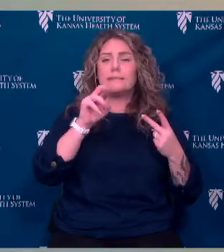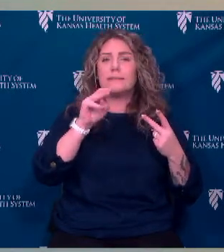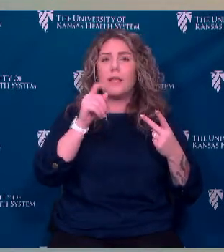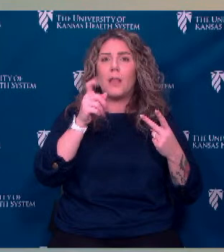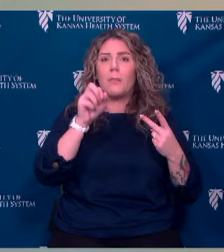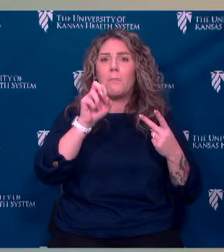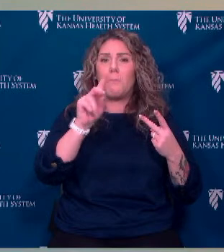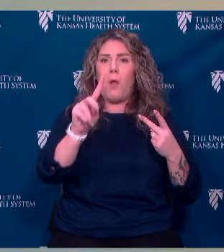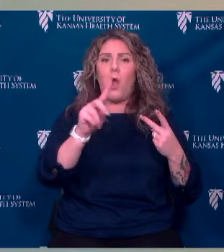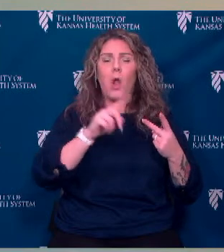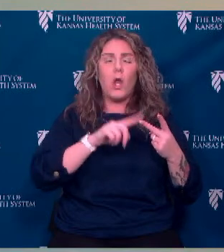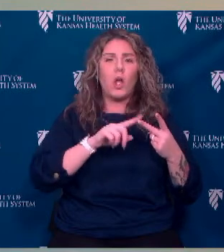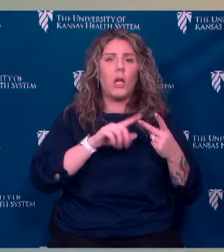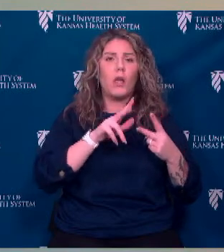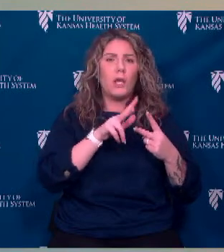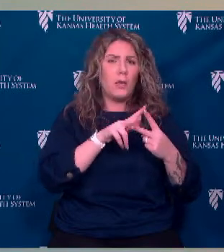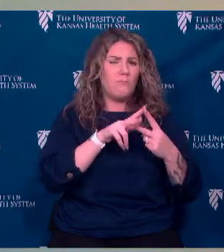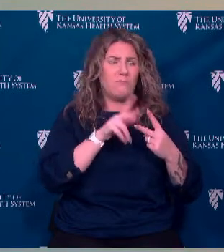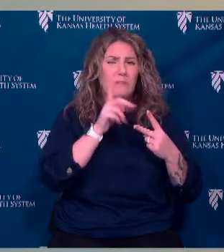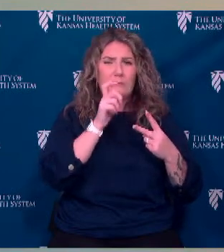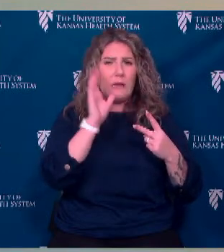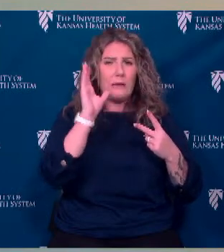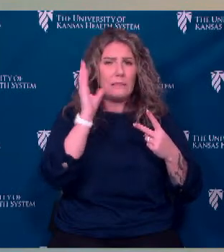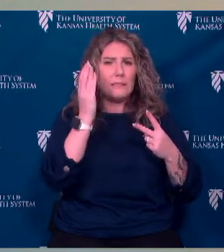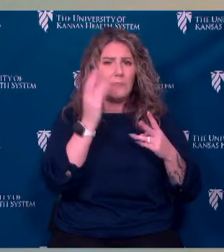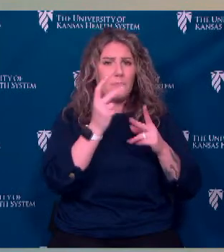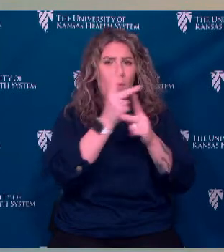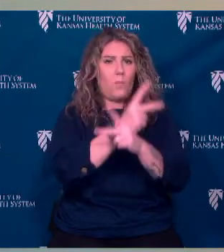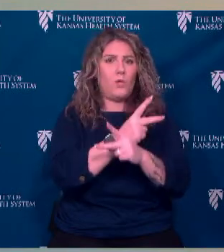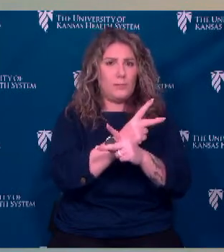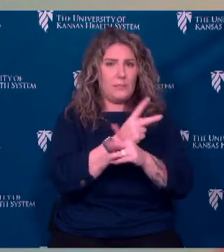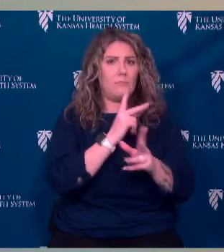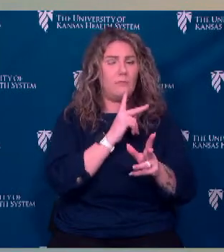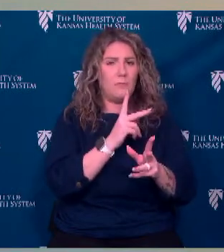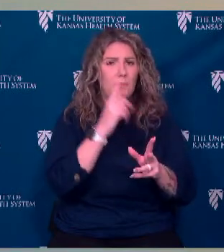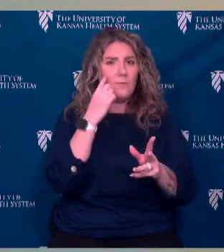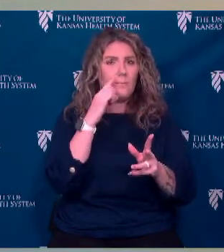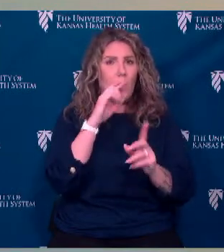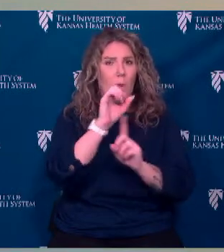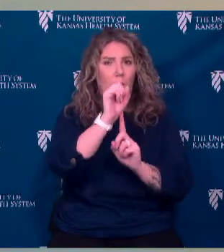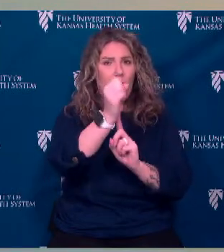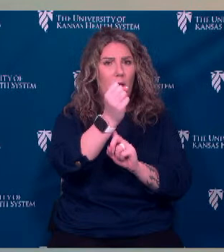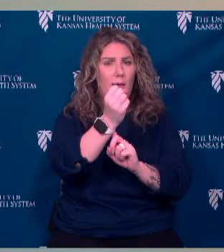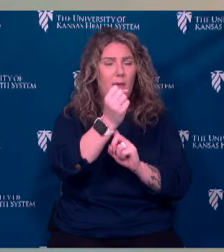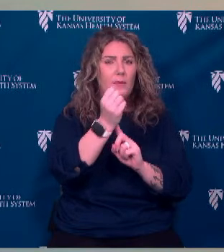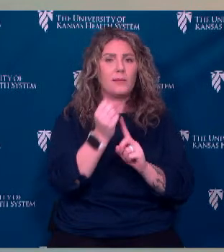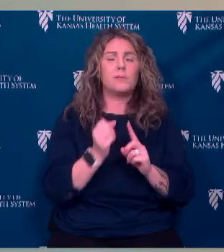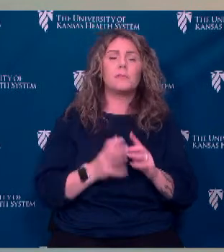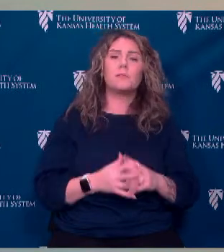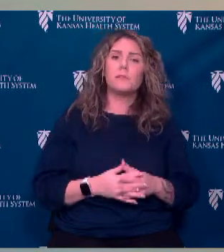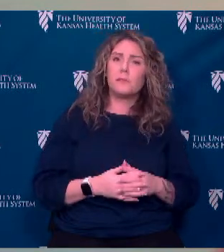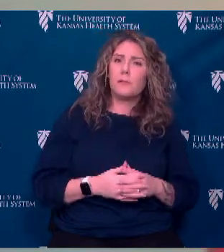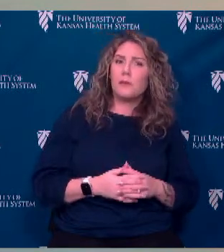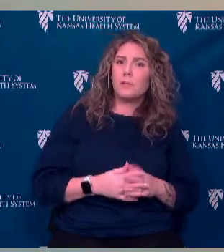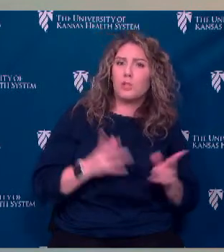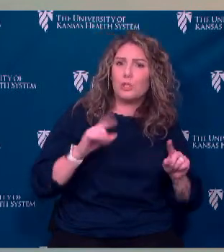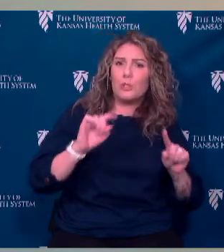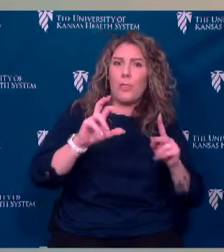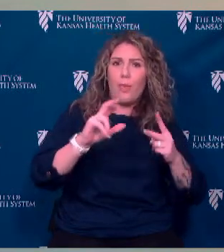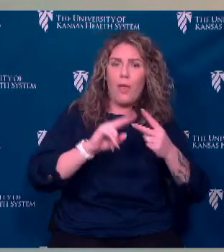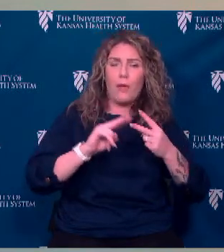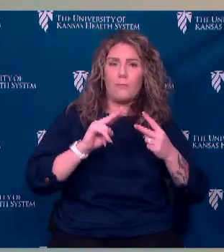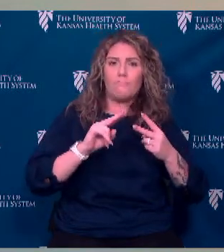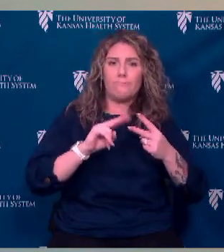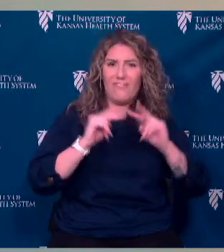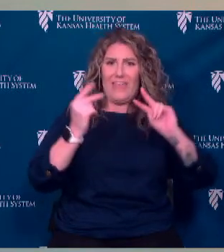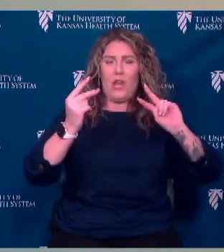And it doesn't seem to be that there was any worsening of cases as that variant came in